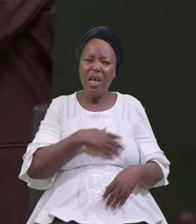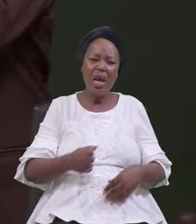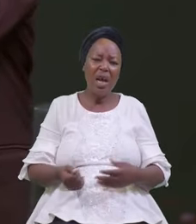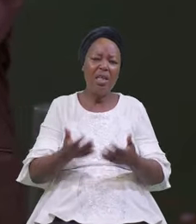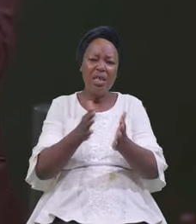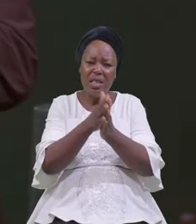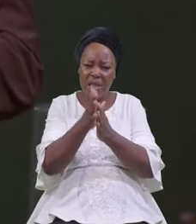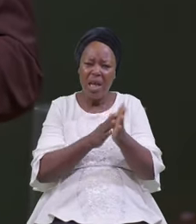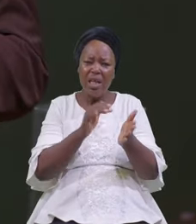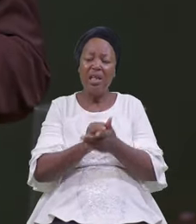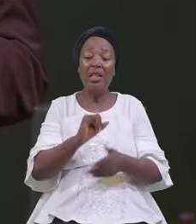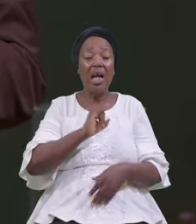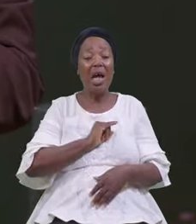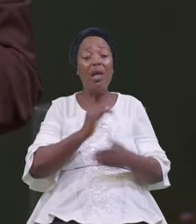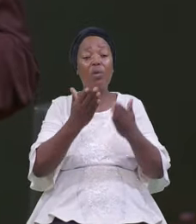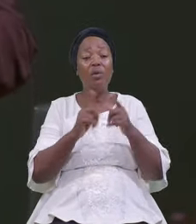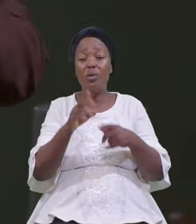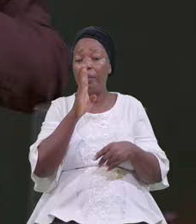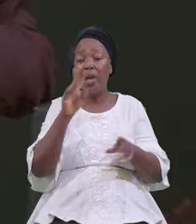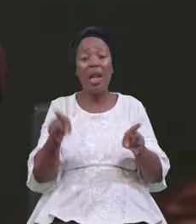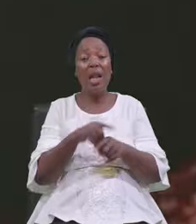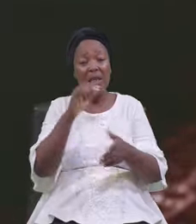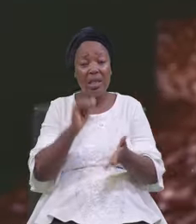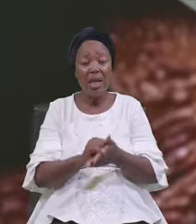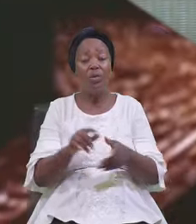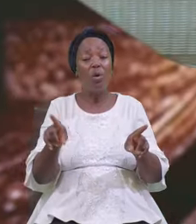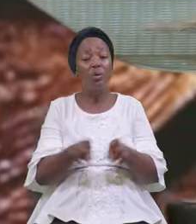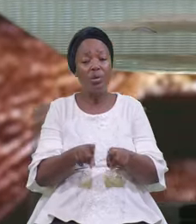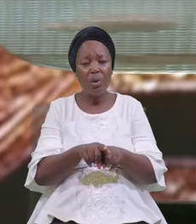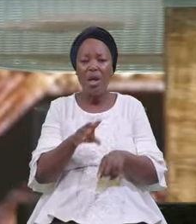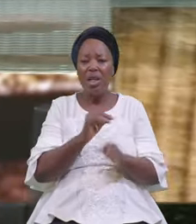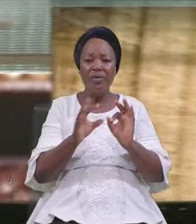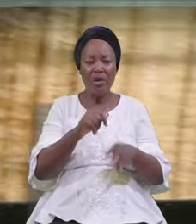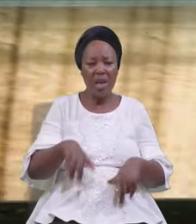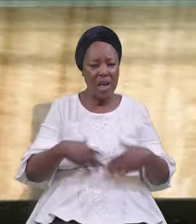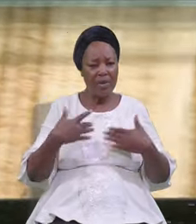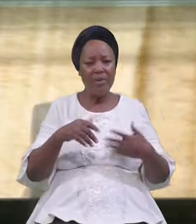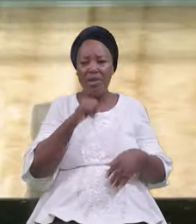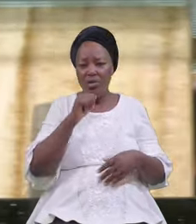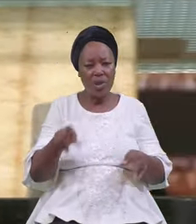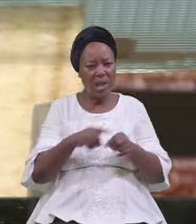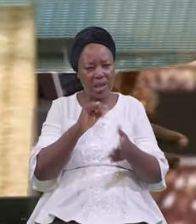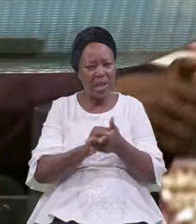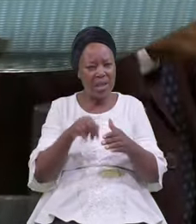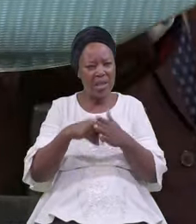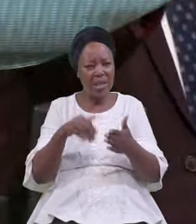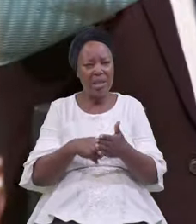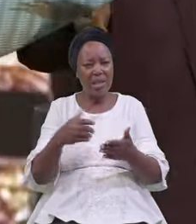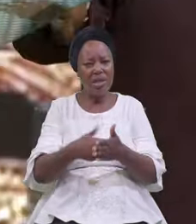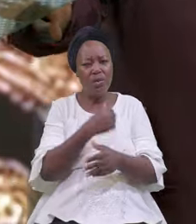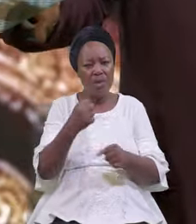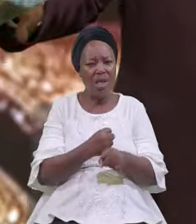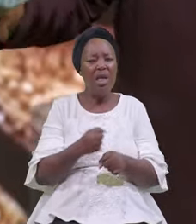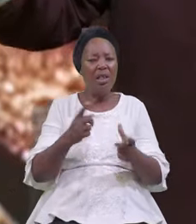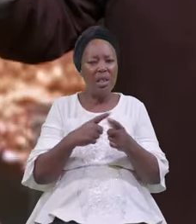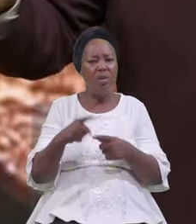desire that I want to be like that too. If your life is not like that in this new year, you want to, you